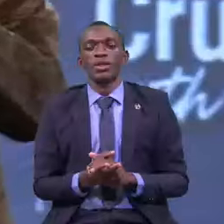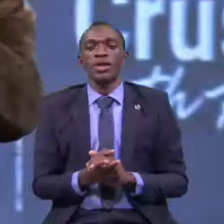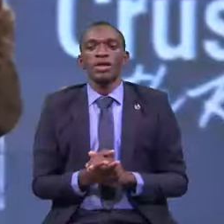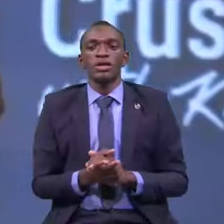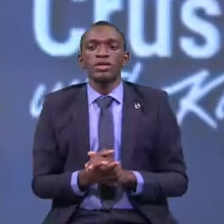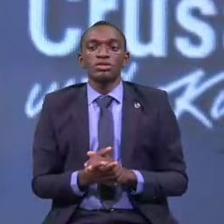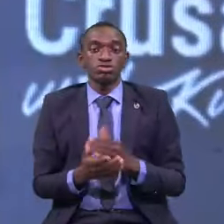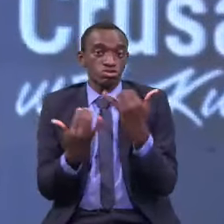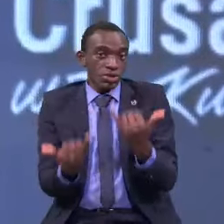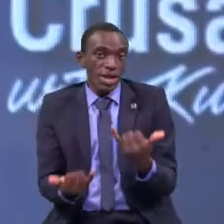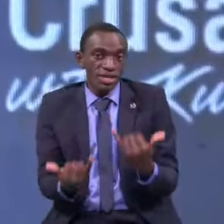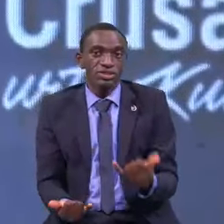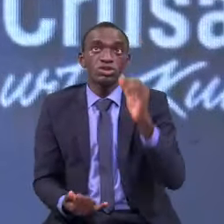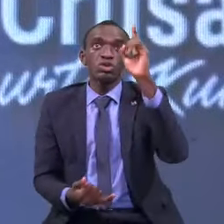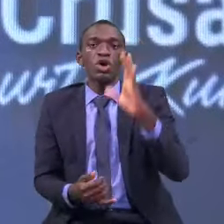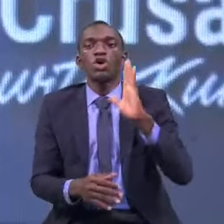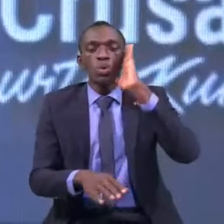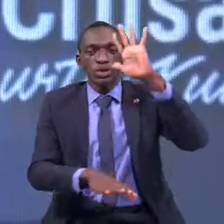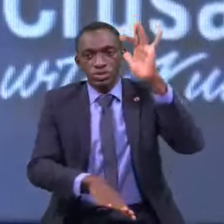Tonight, God will touch you.